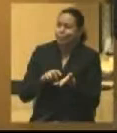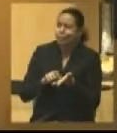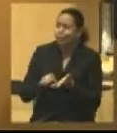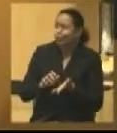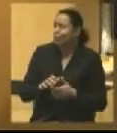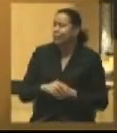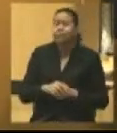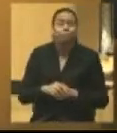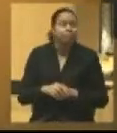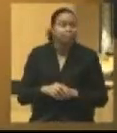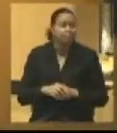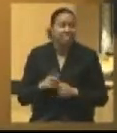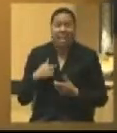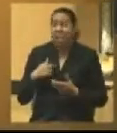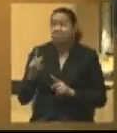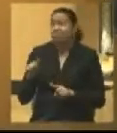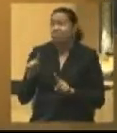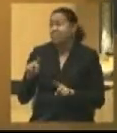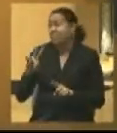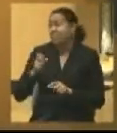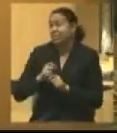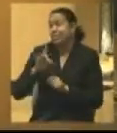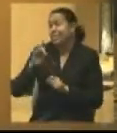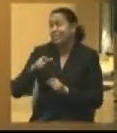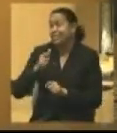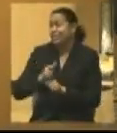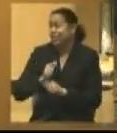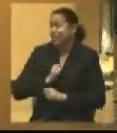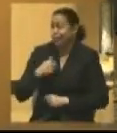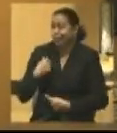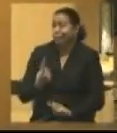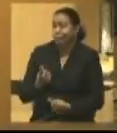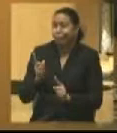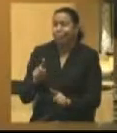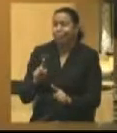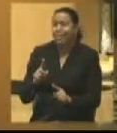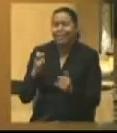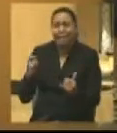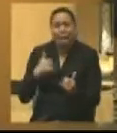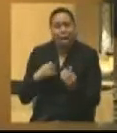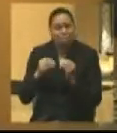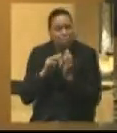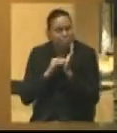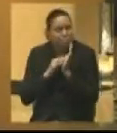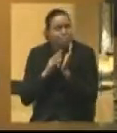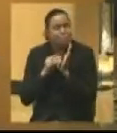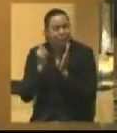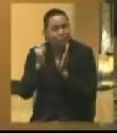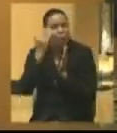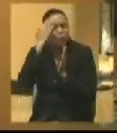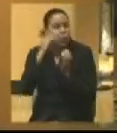say I've been here 7 or 8 years. I'm an amateur. Now I'm a much more advanced amateur than before. It